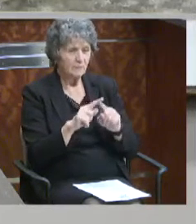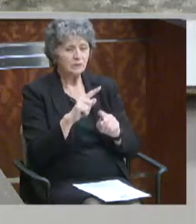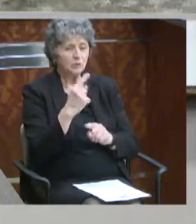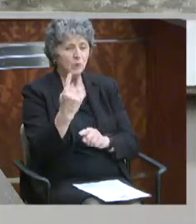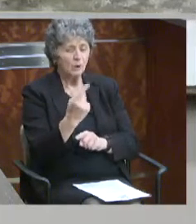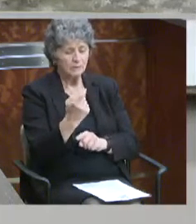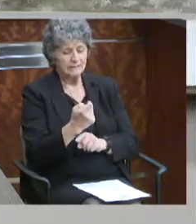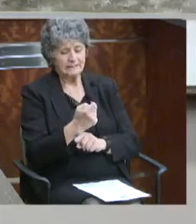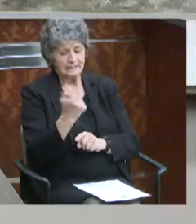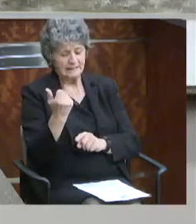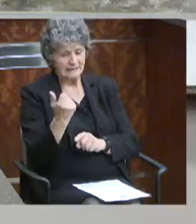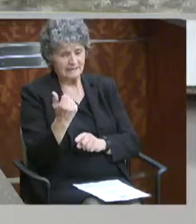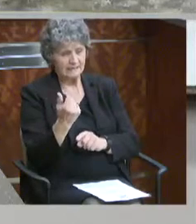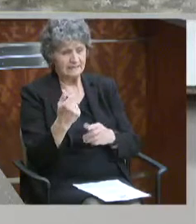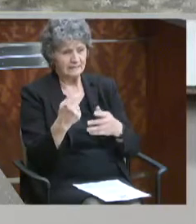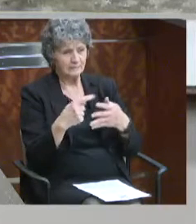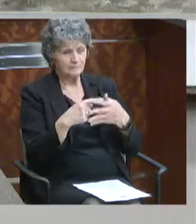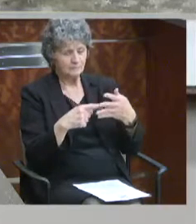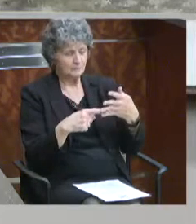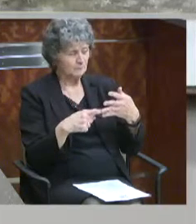delete the following sections.